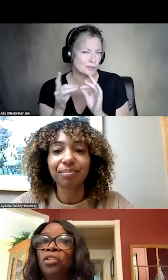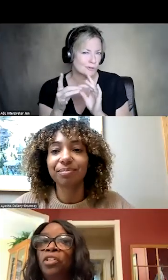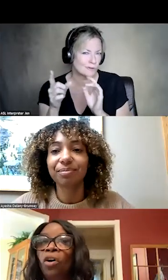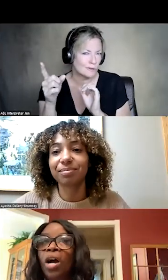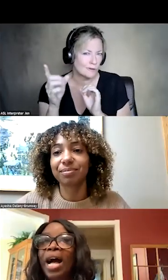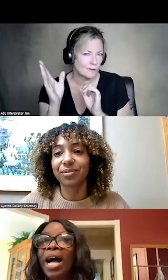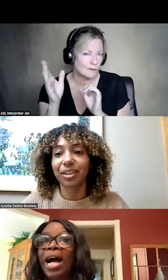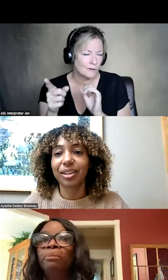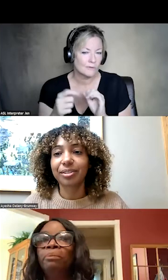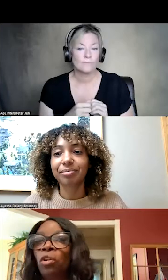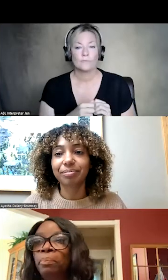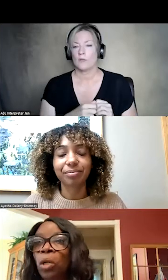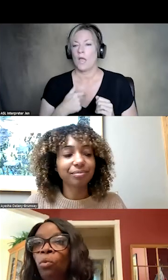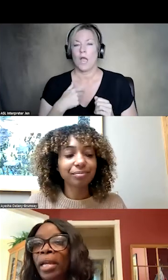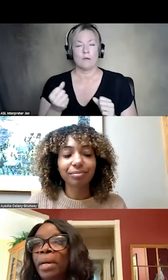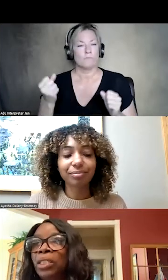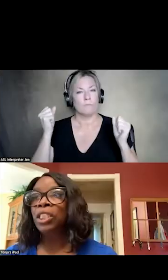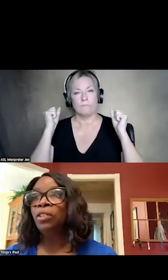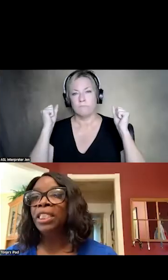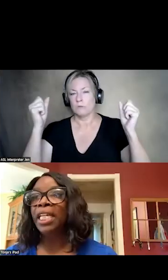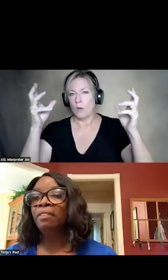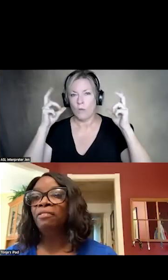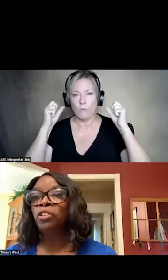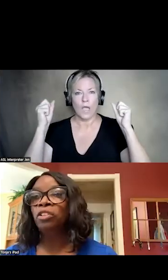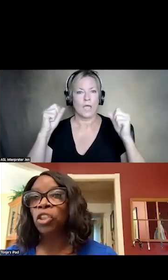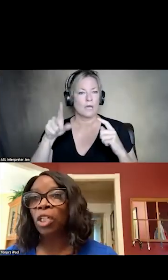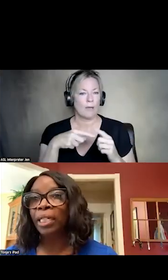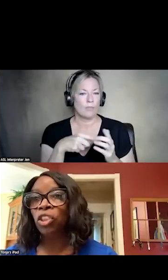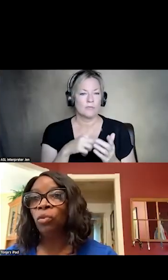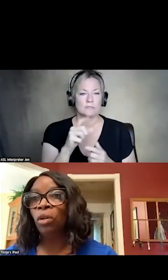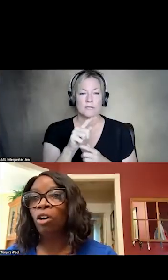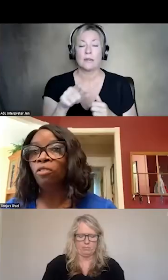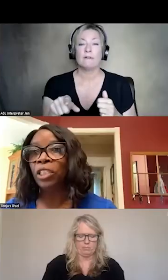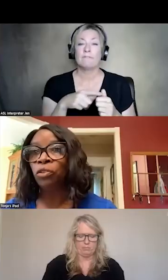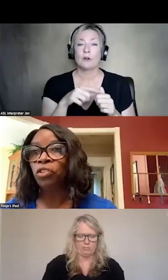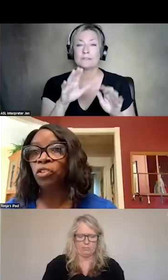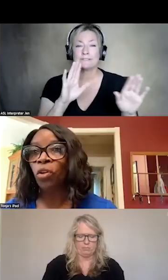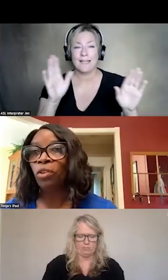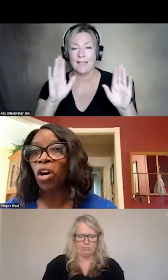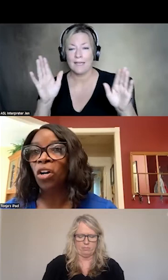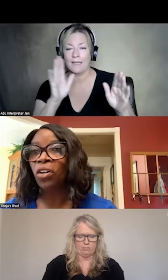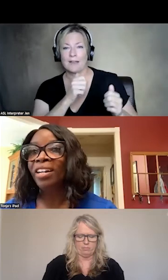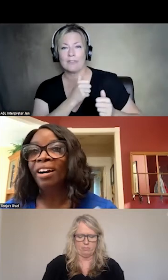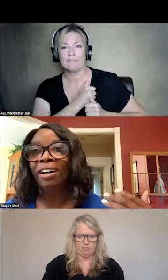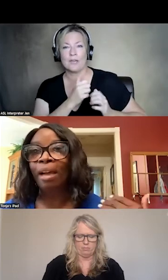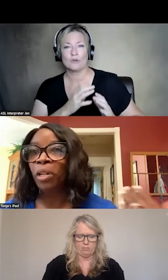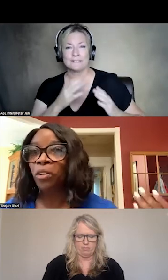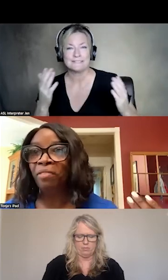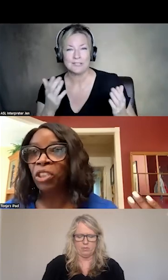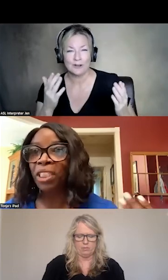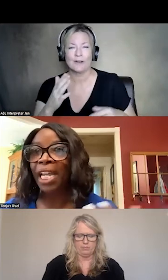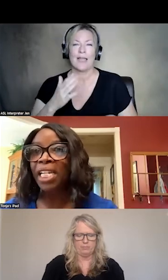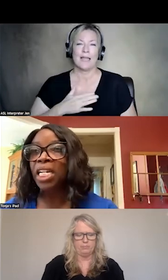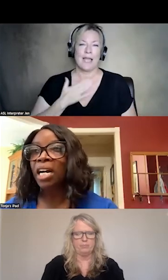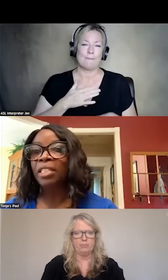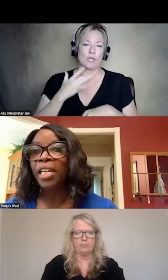so, I'm just totally blown away about, this data. First of all, shout out to all the veterans who are on the call. Happy early